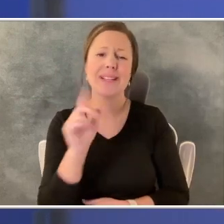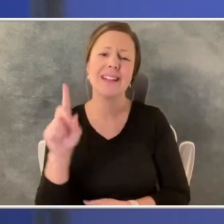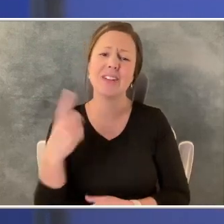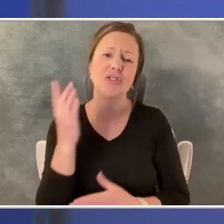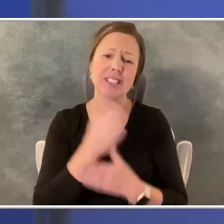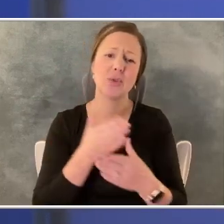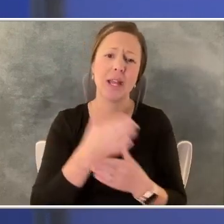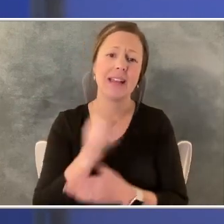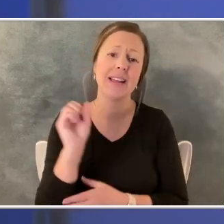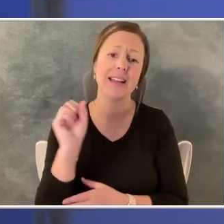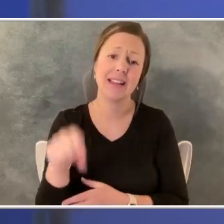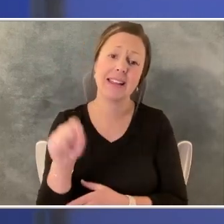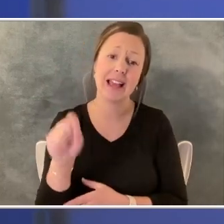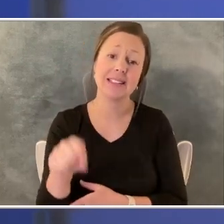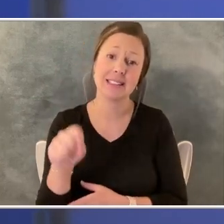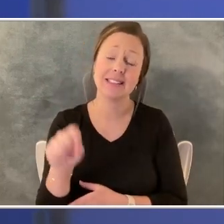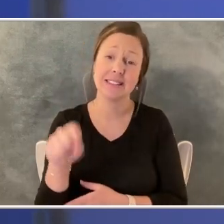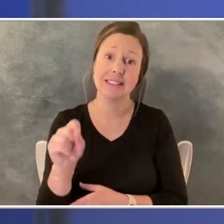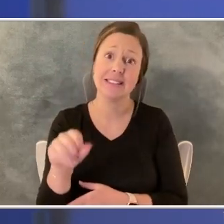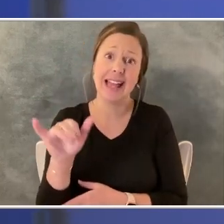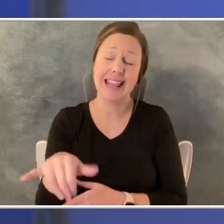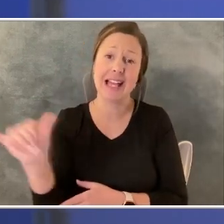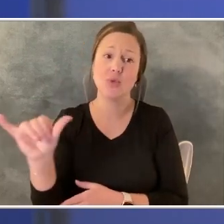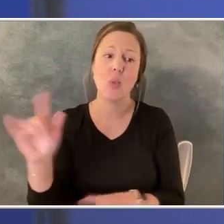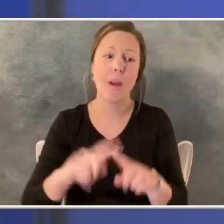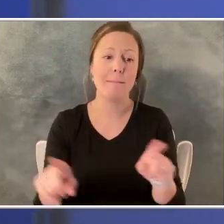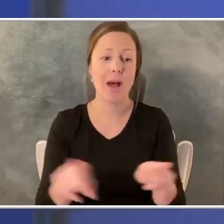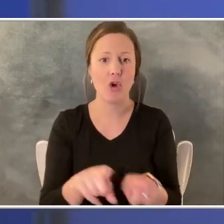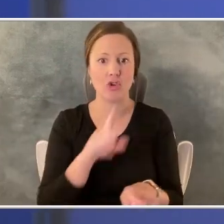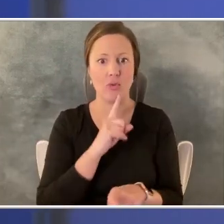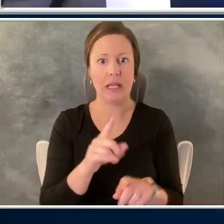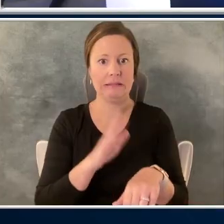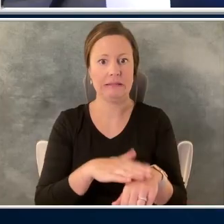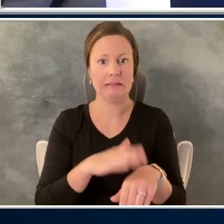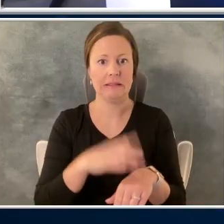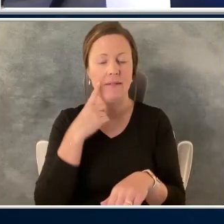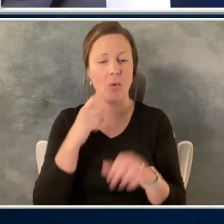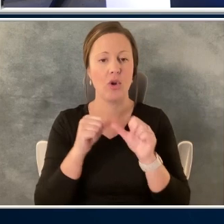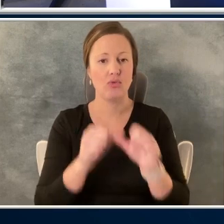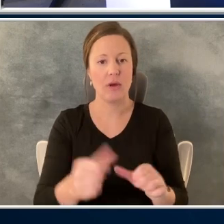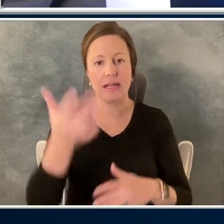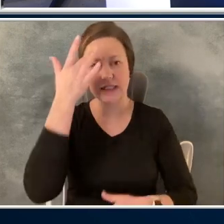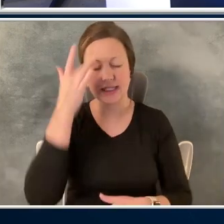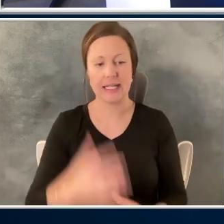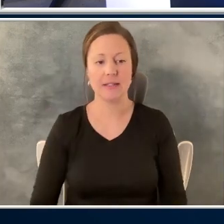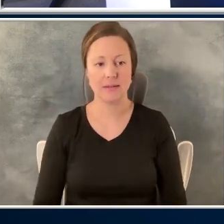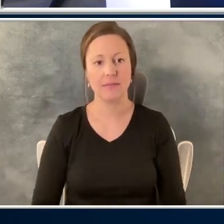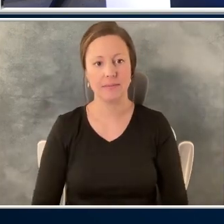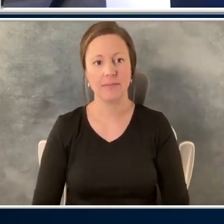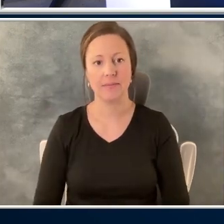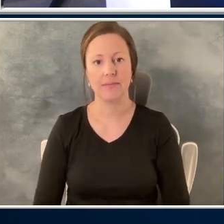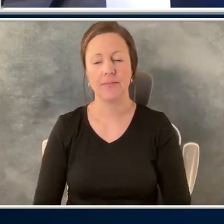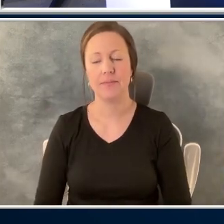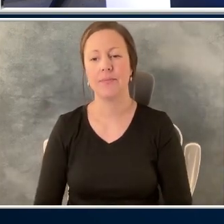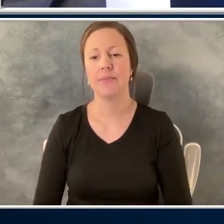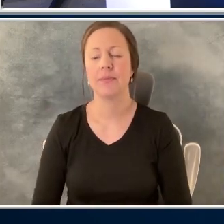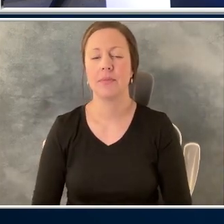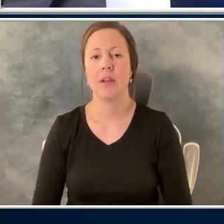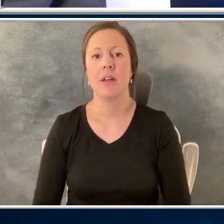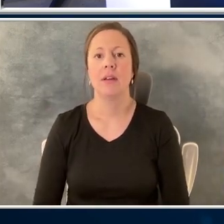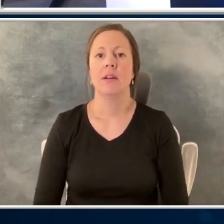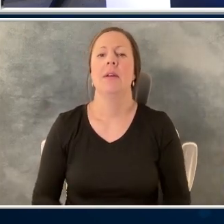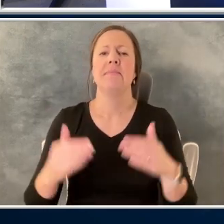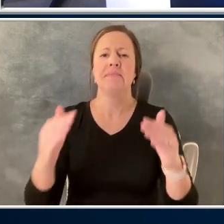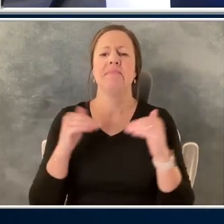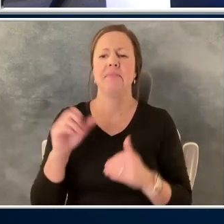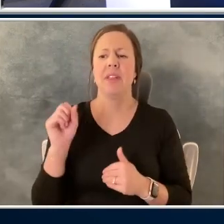because I had them, but it's also, a bell ringer for chronic disease. Listen to your body. Joe has a question. She wants to know, when you have